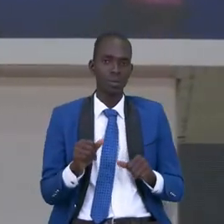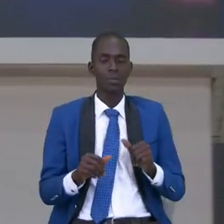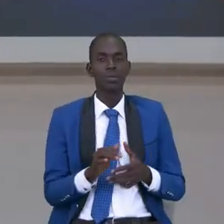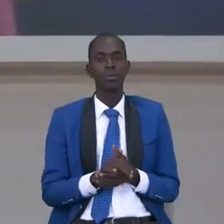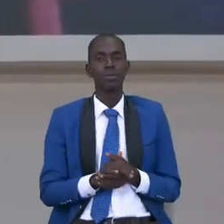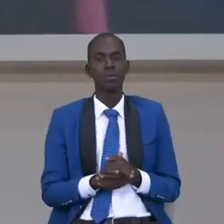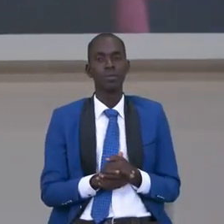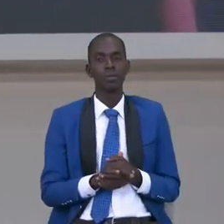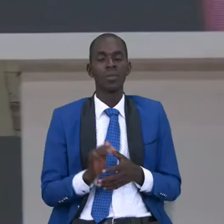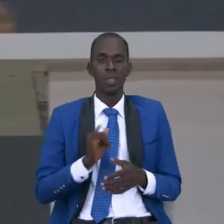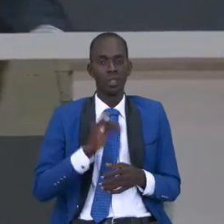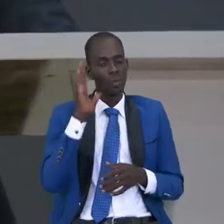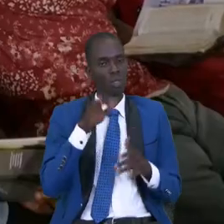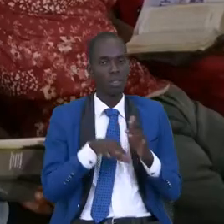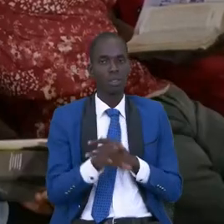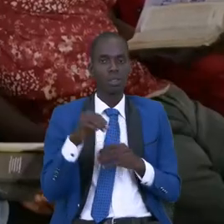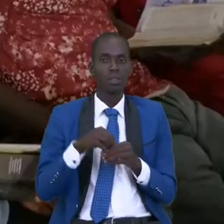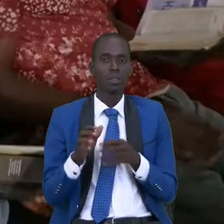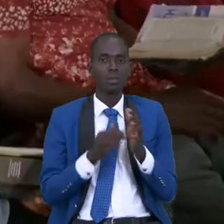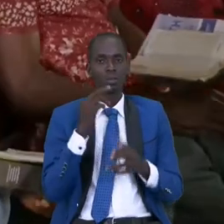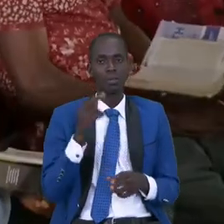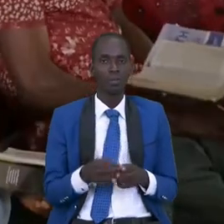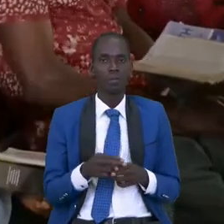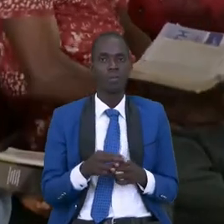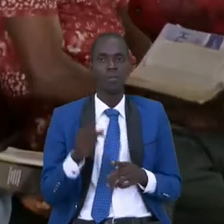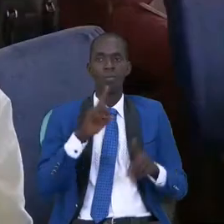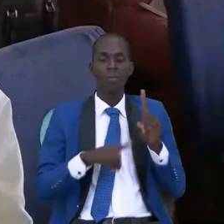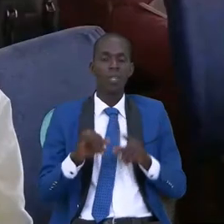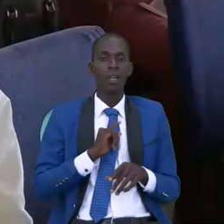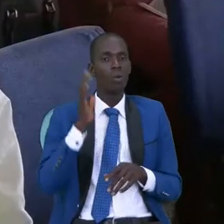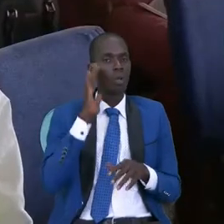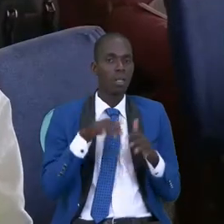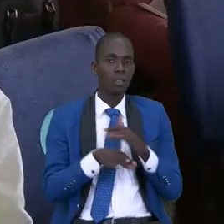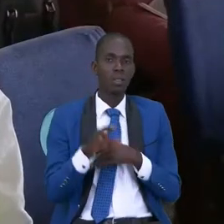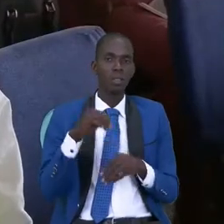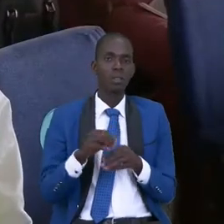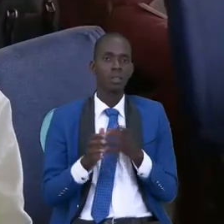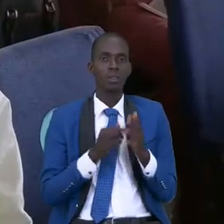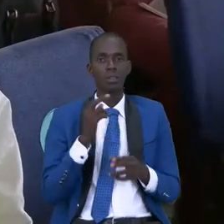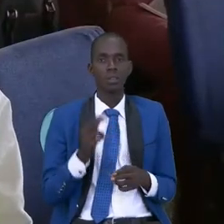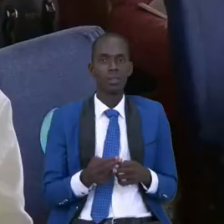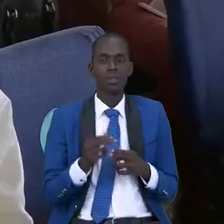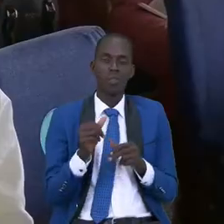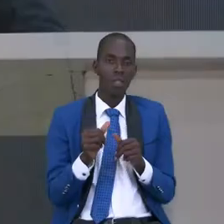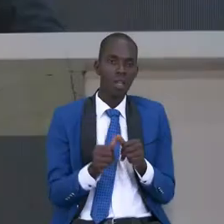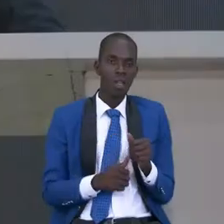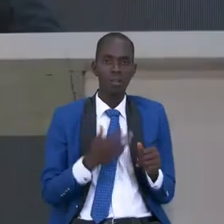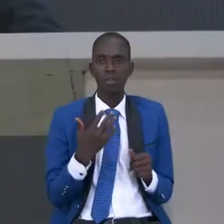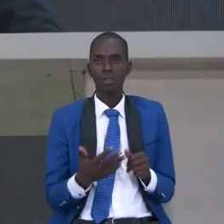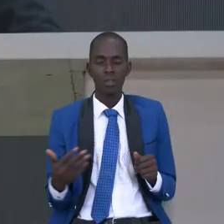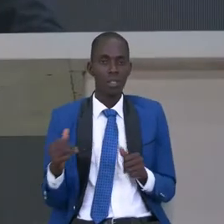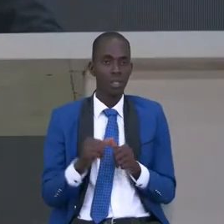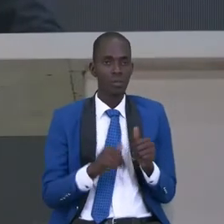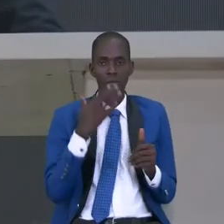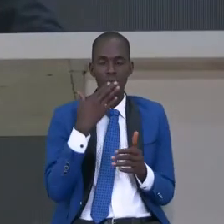I will enter in. Amen. Say that again. Amen. Everything, every good